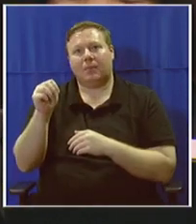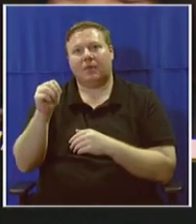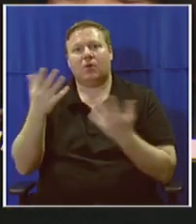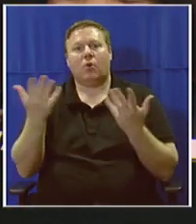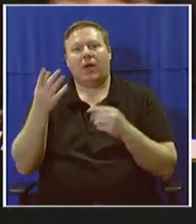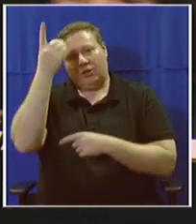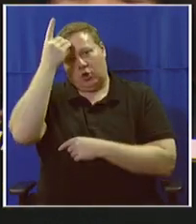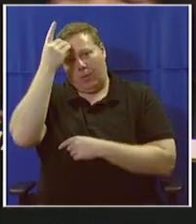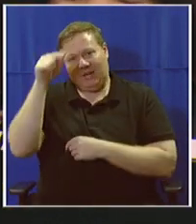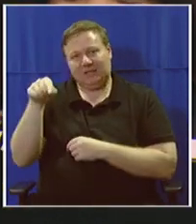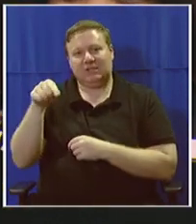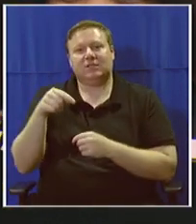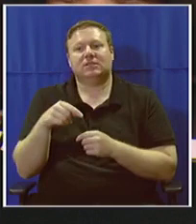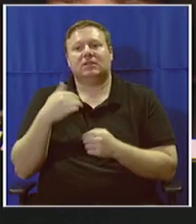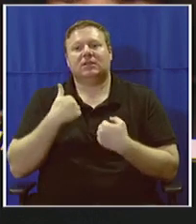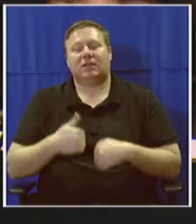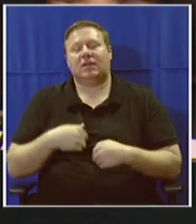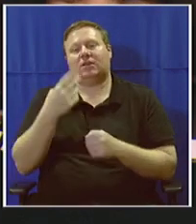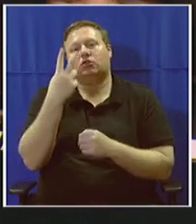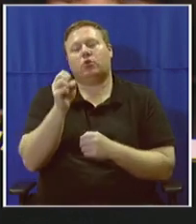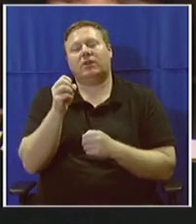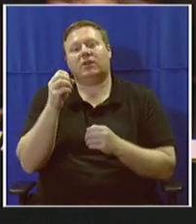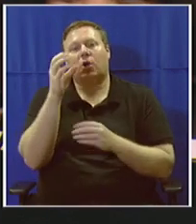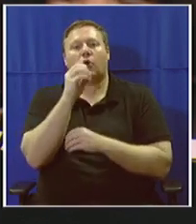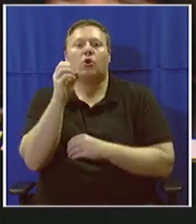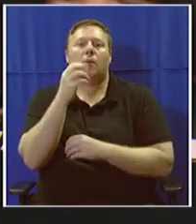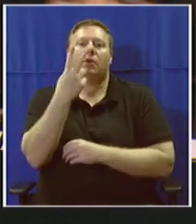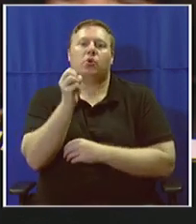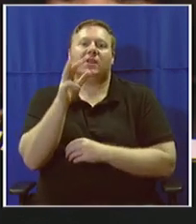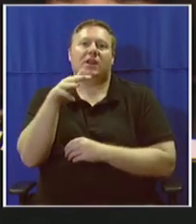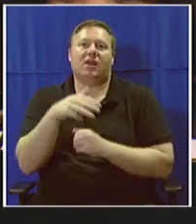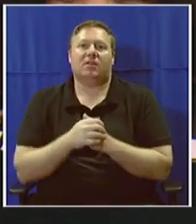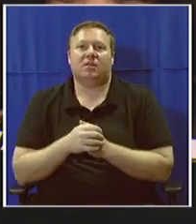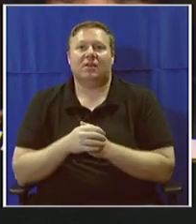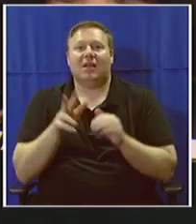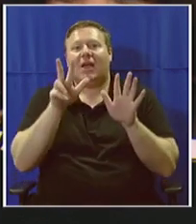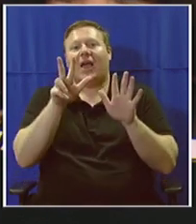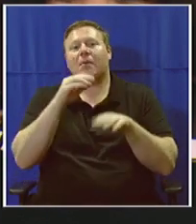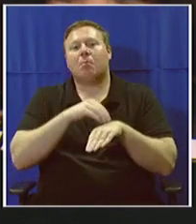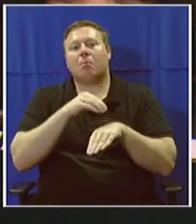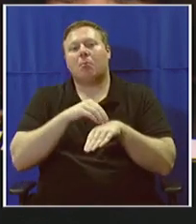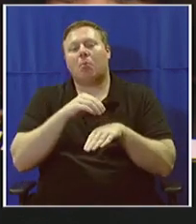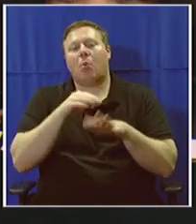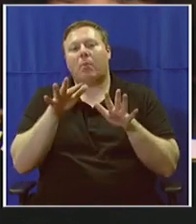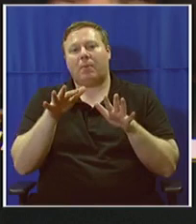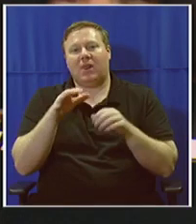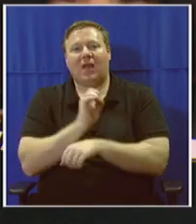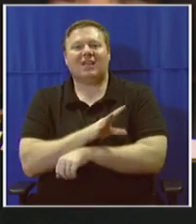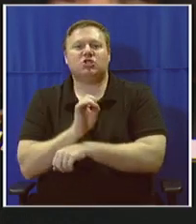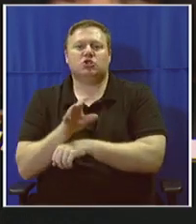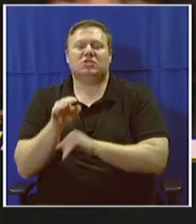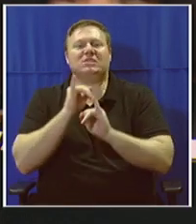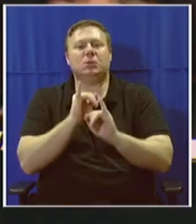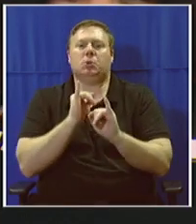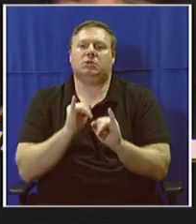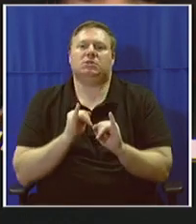Sunday, 20 October 2019. We further note that 8 more people who had all sustained serious